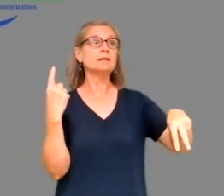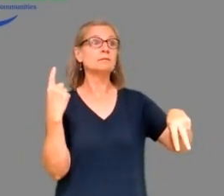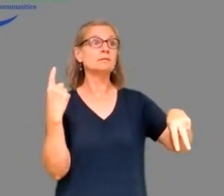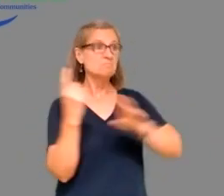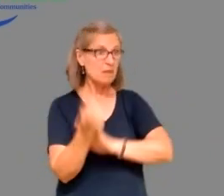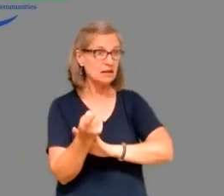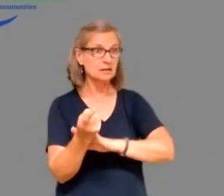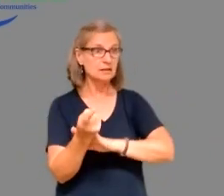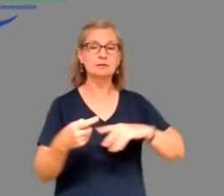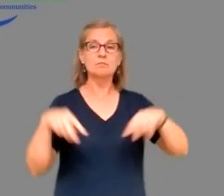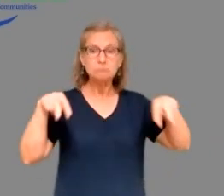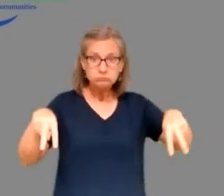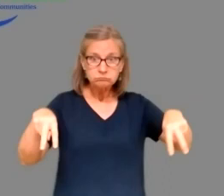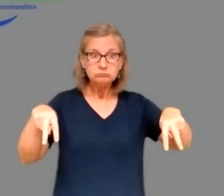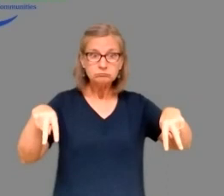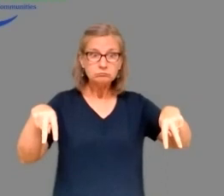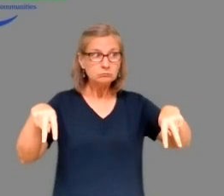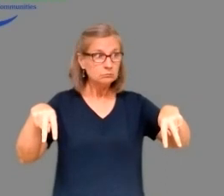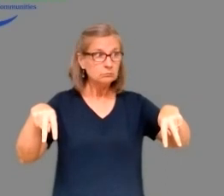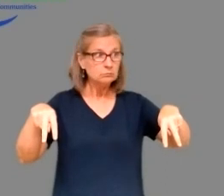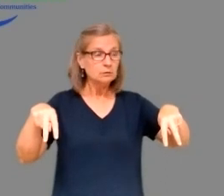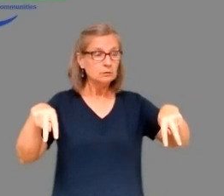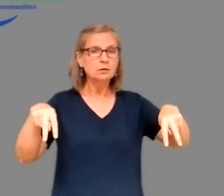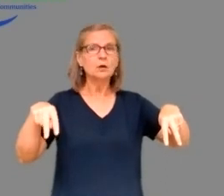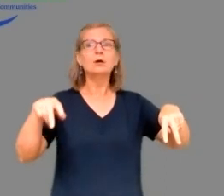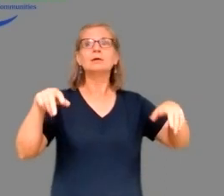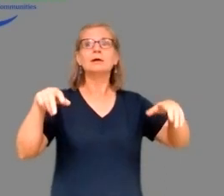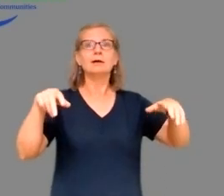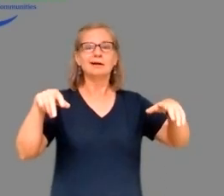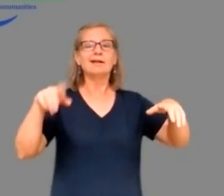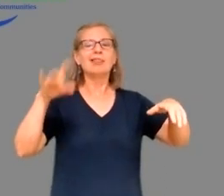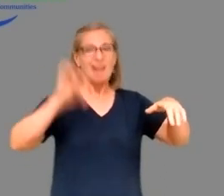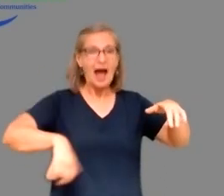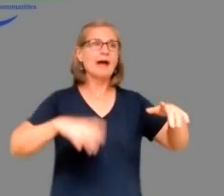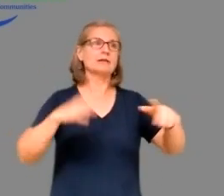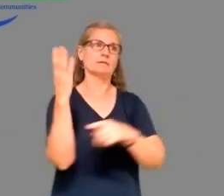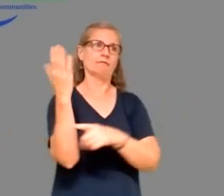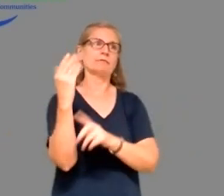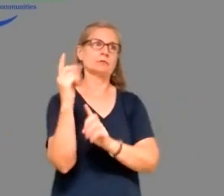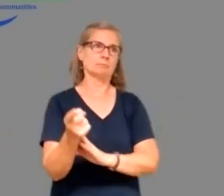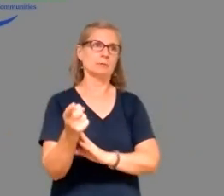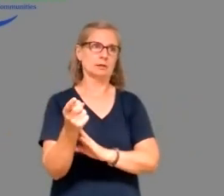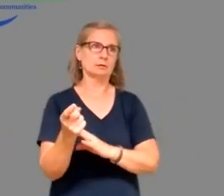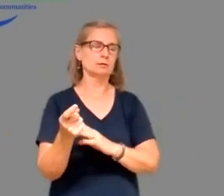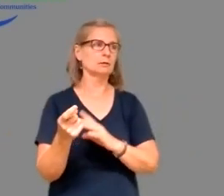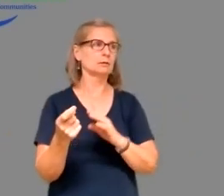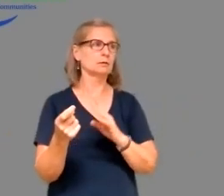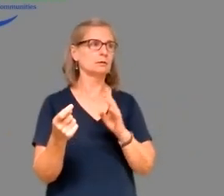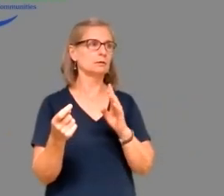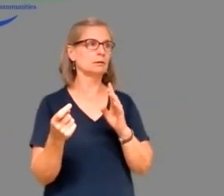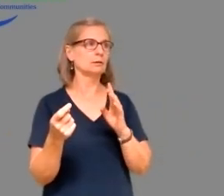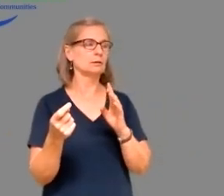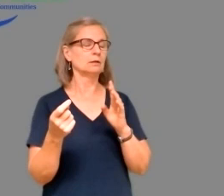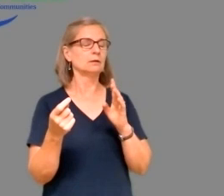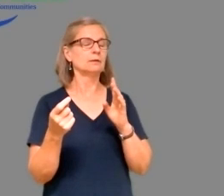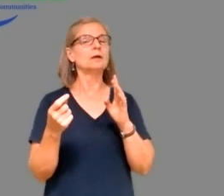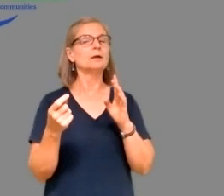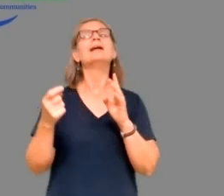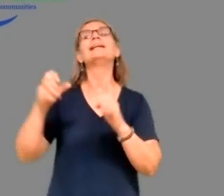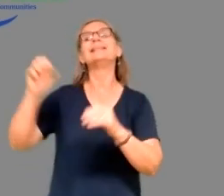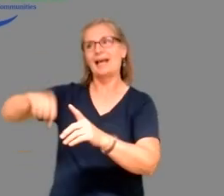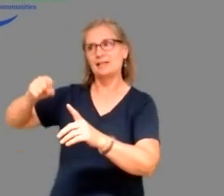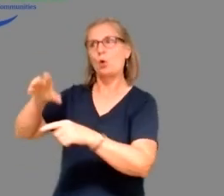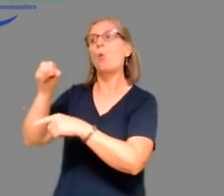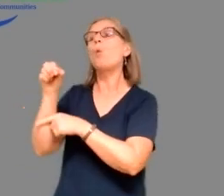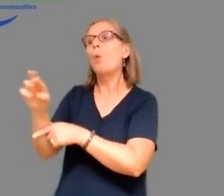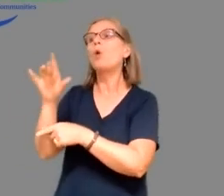Right. And I think direct patient care, which is one of the reasons why we were wondering about what kind of organization it was, but yes. Well,